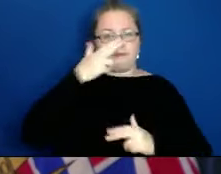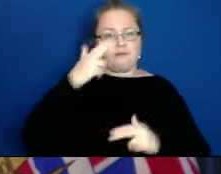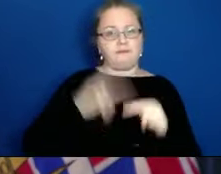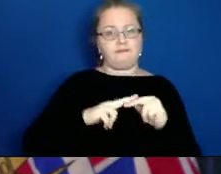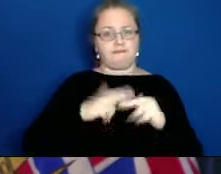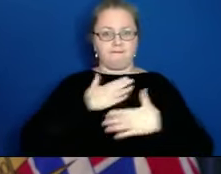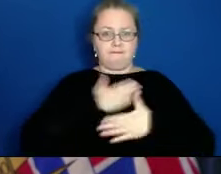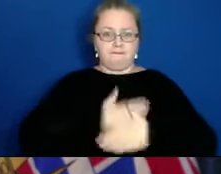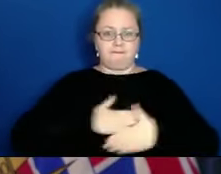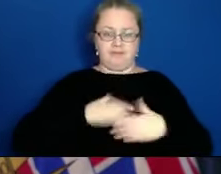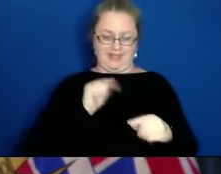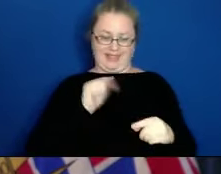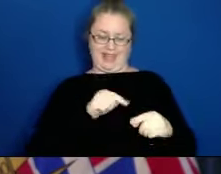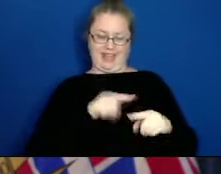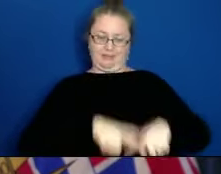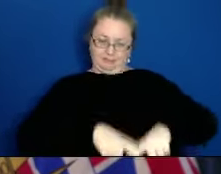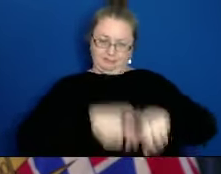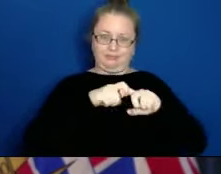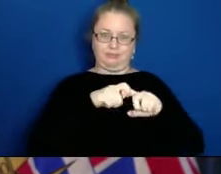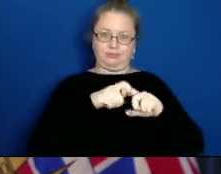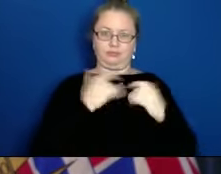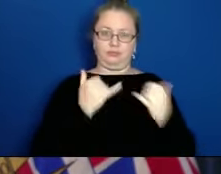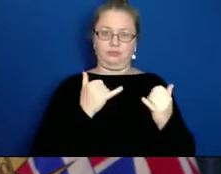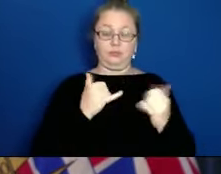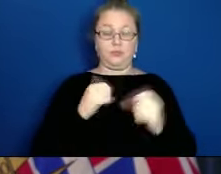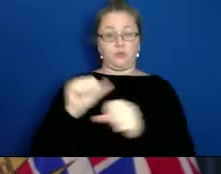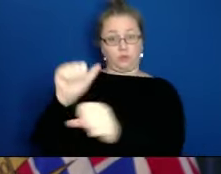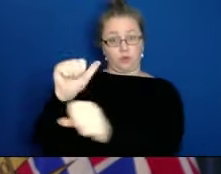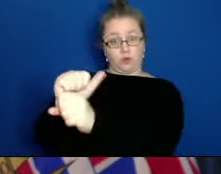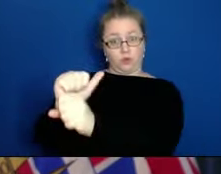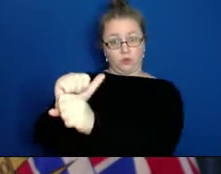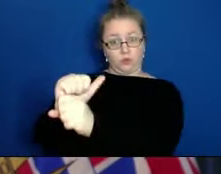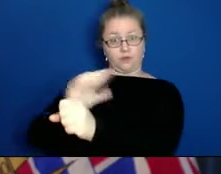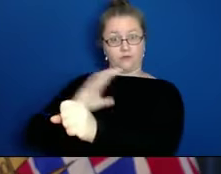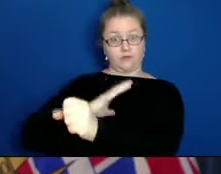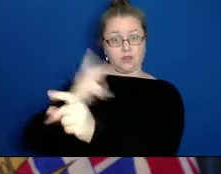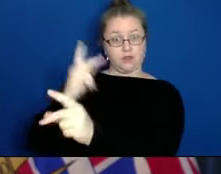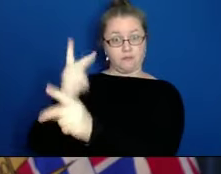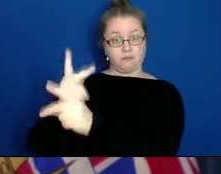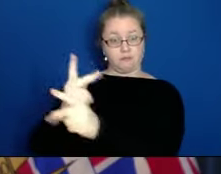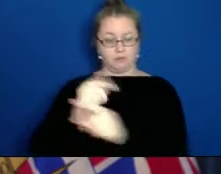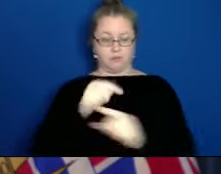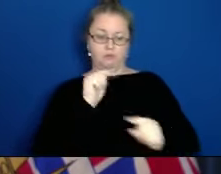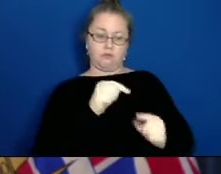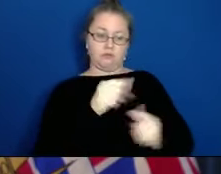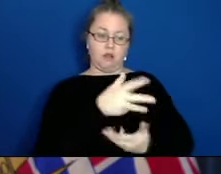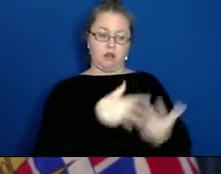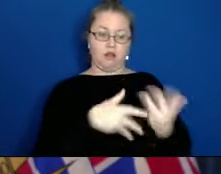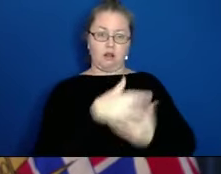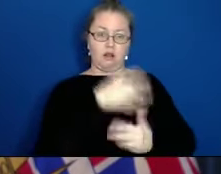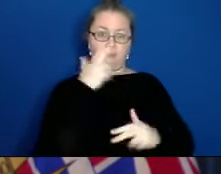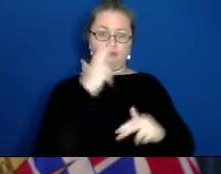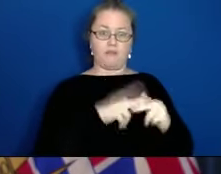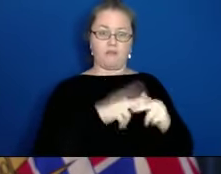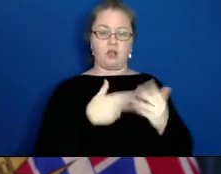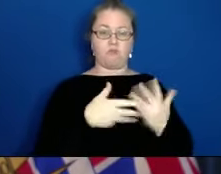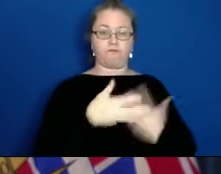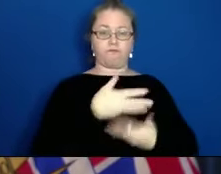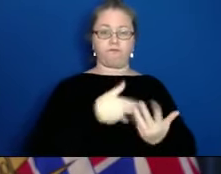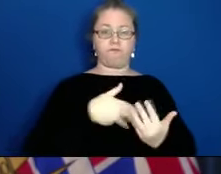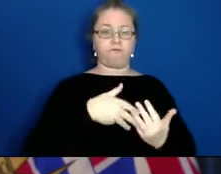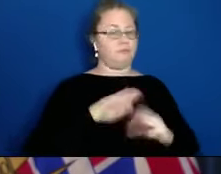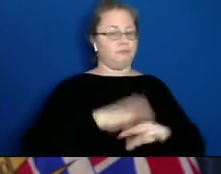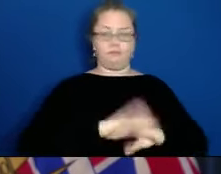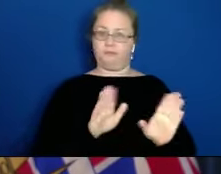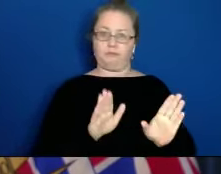activities, both in our home and outside our home and around our work periods. So if I work in